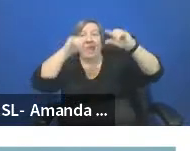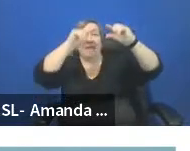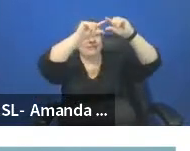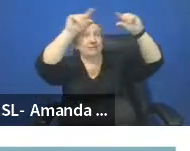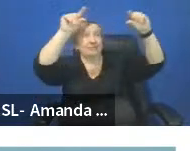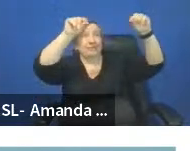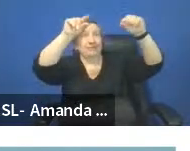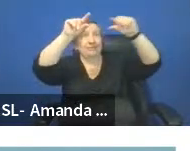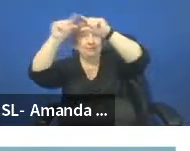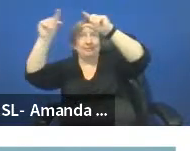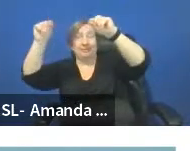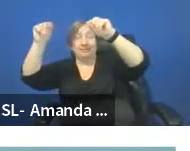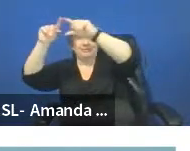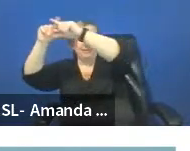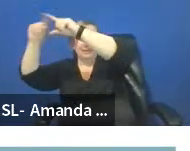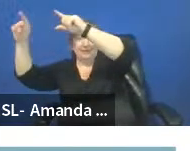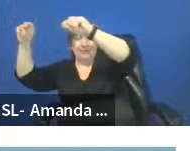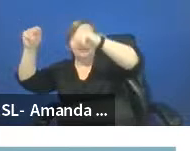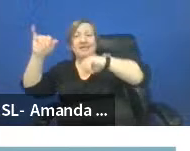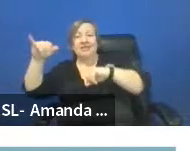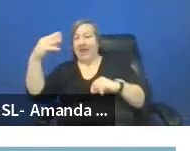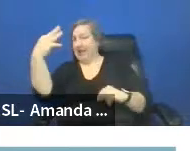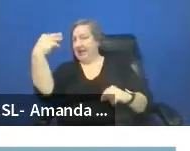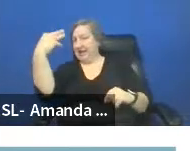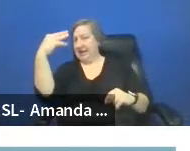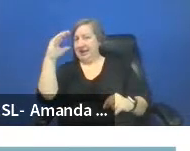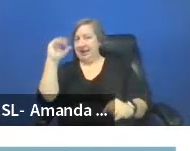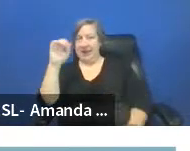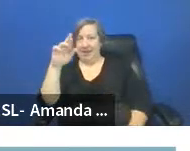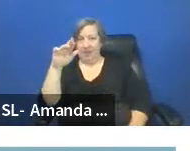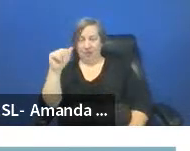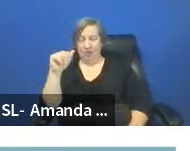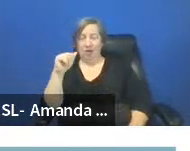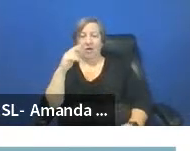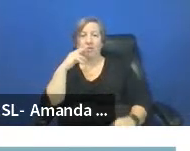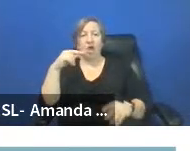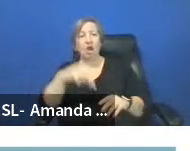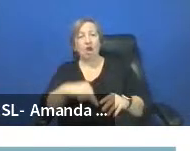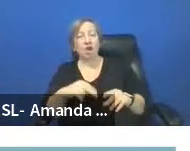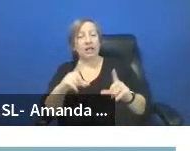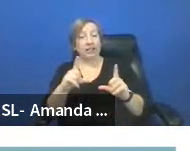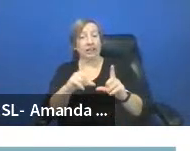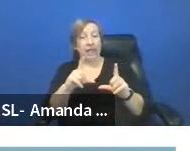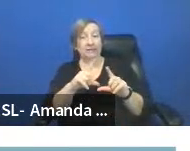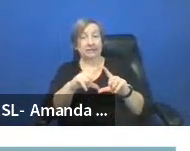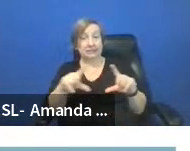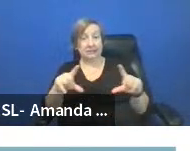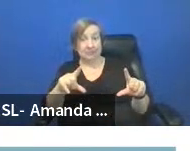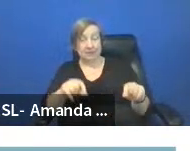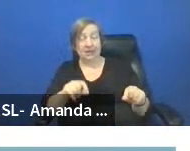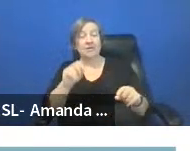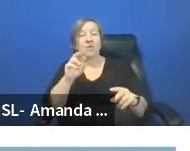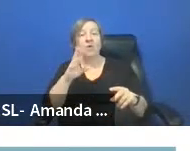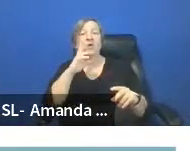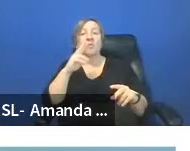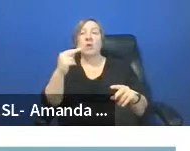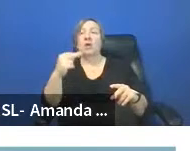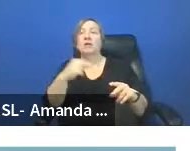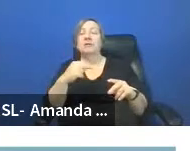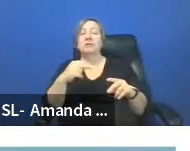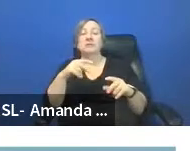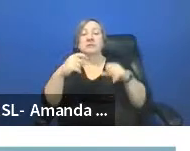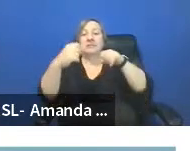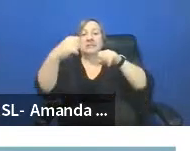and those are cameras that read either the license plate or kind of read the sensor in